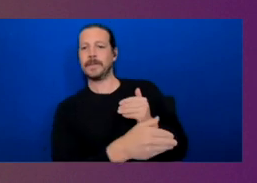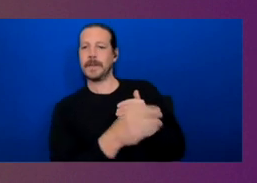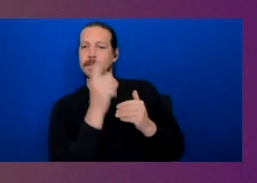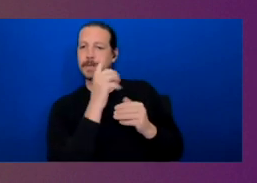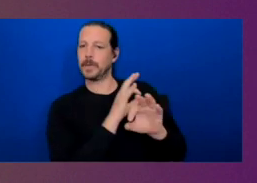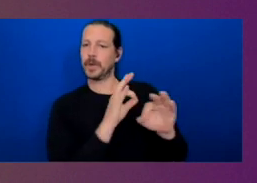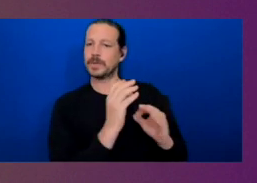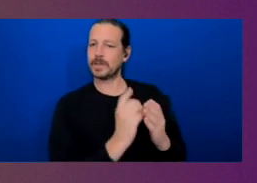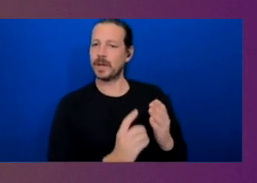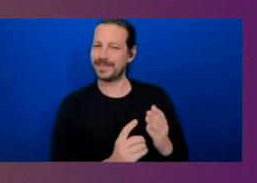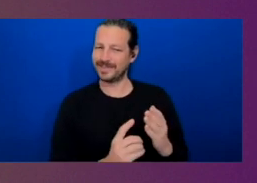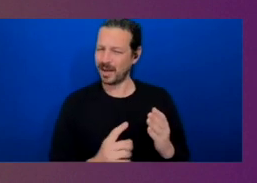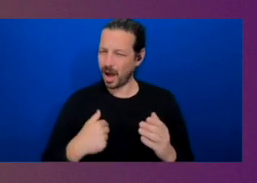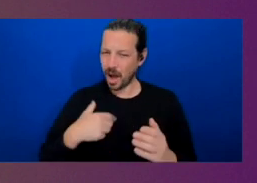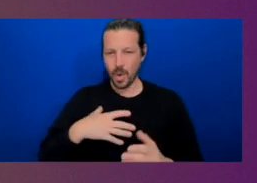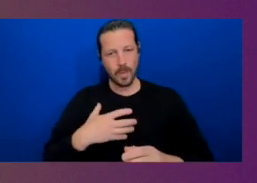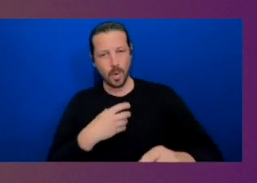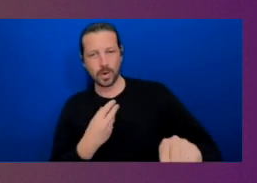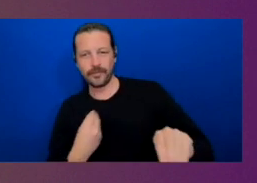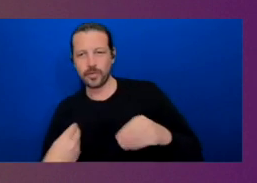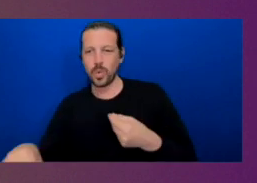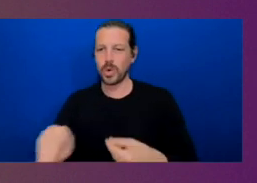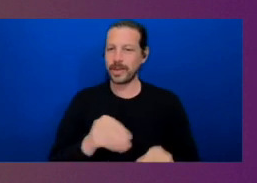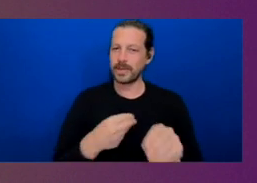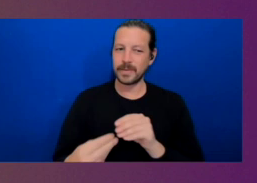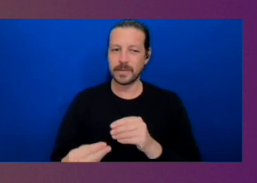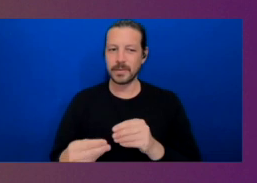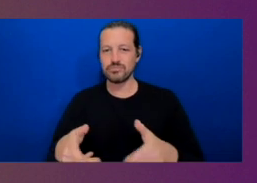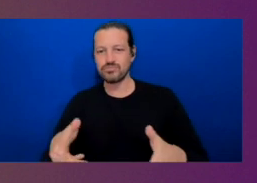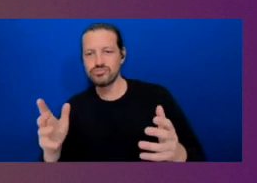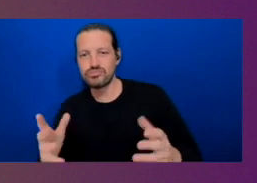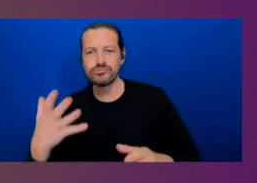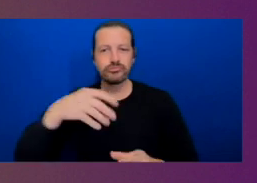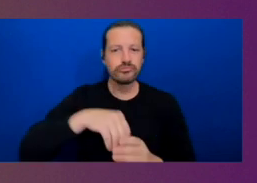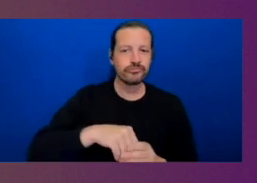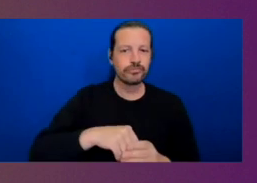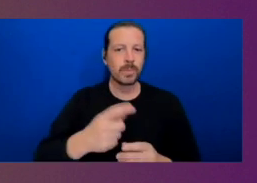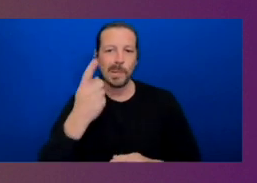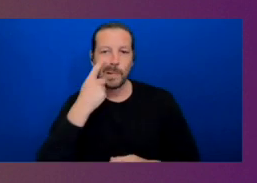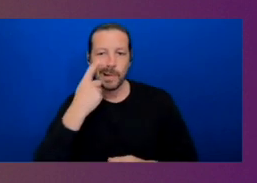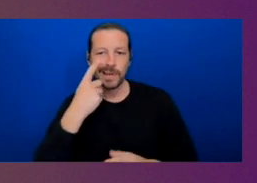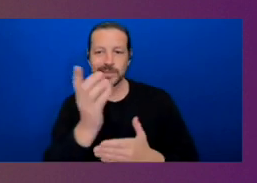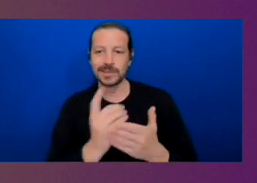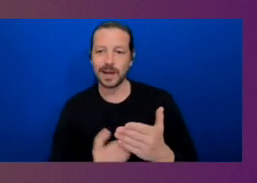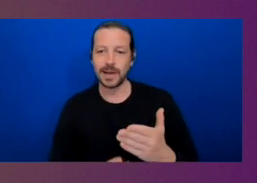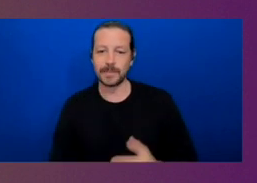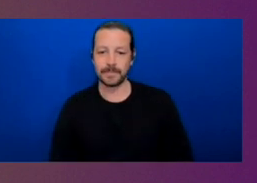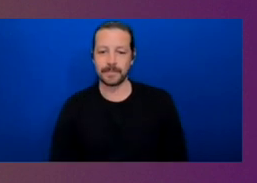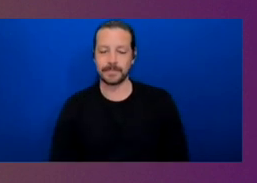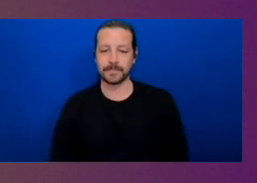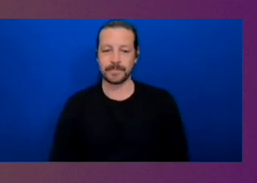a real fluidity of people stepping in and out, everyone having a role in design